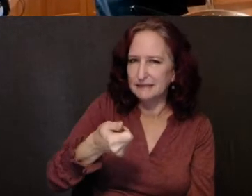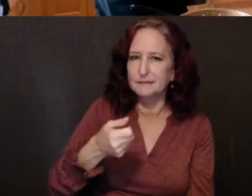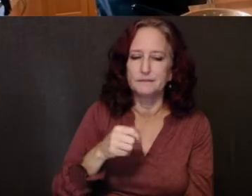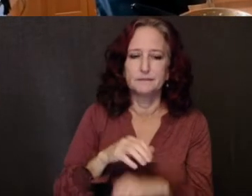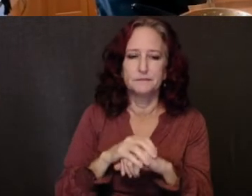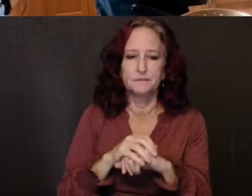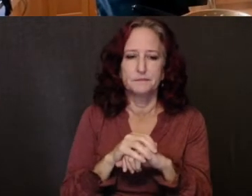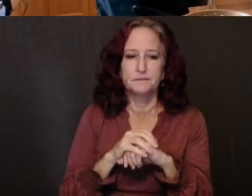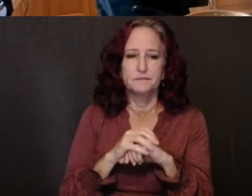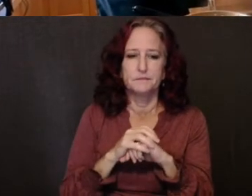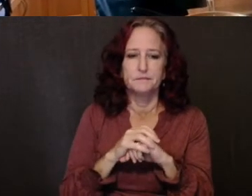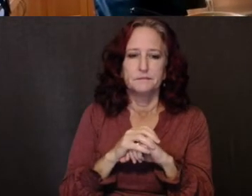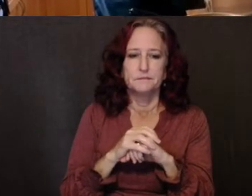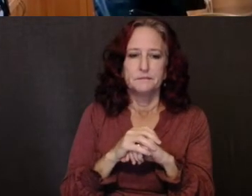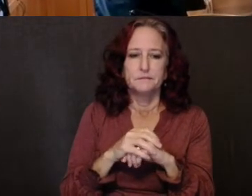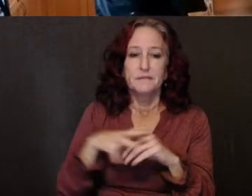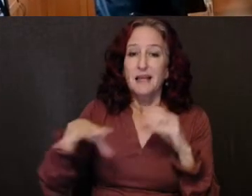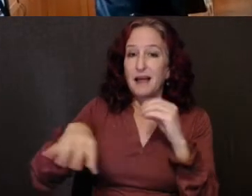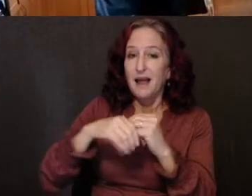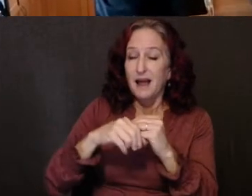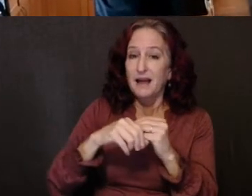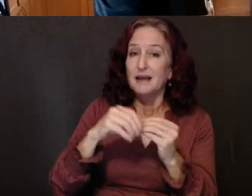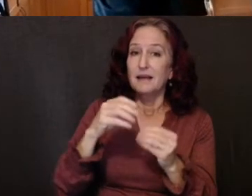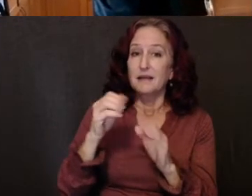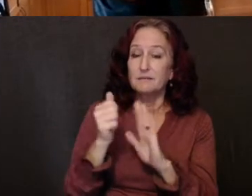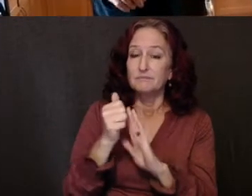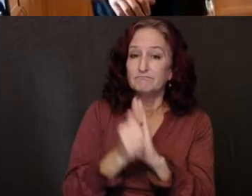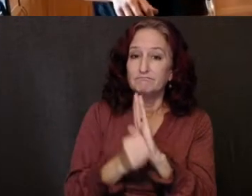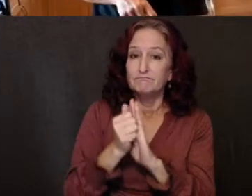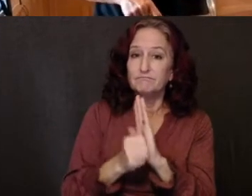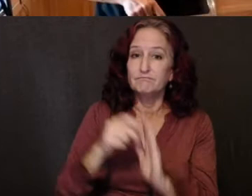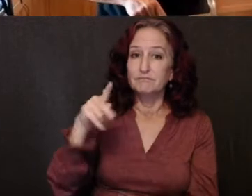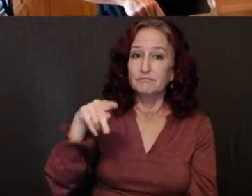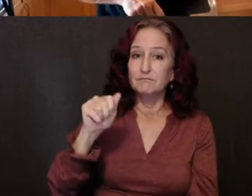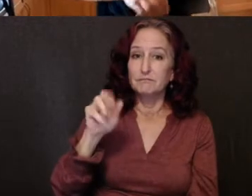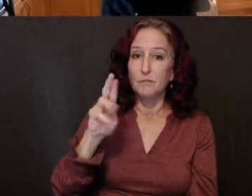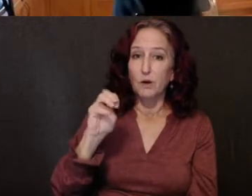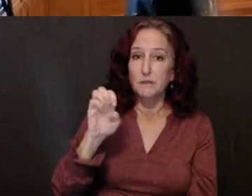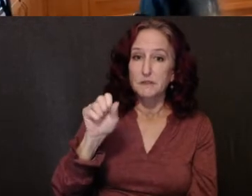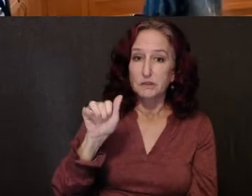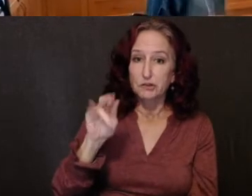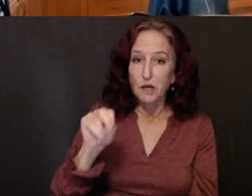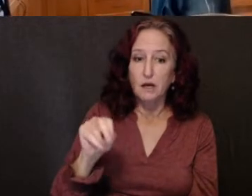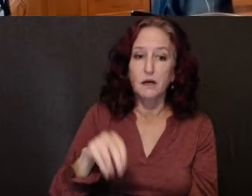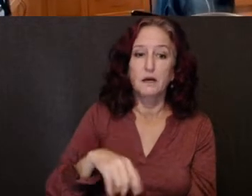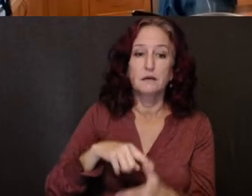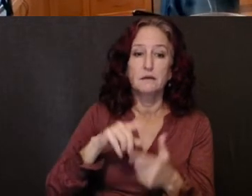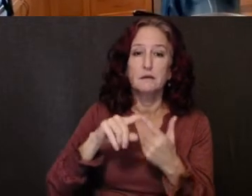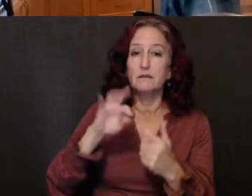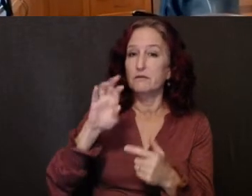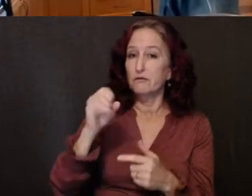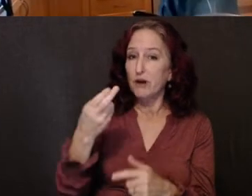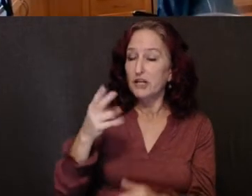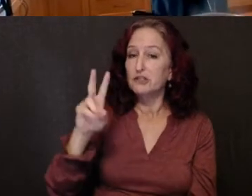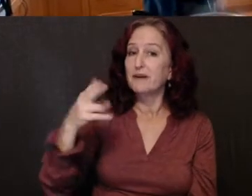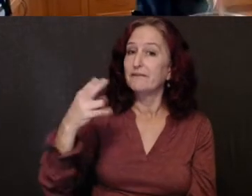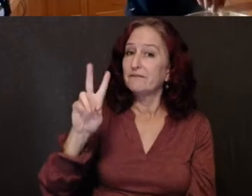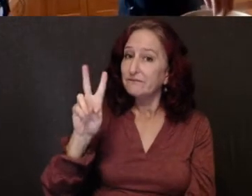I don't. I like it slightly al dente. That's how I like it. Yeah. Just adding